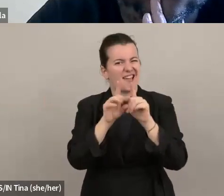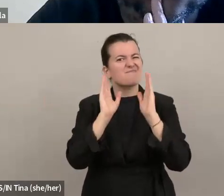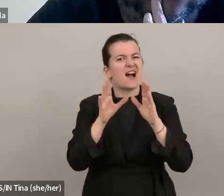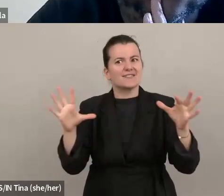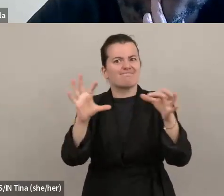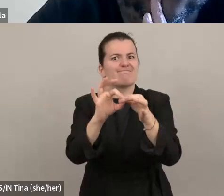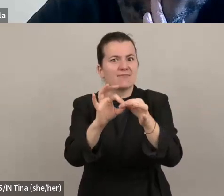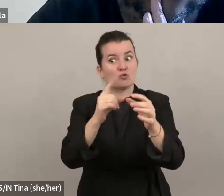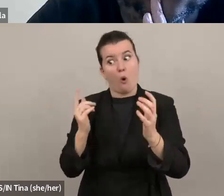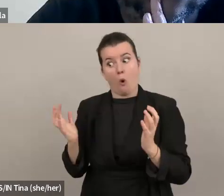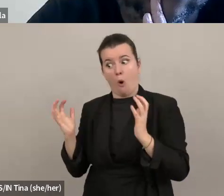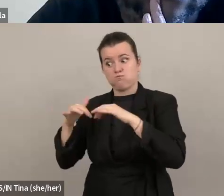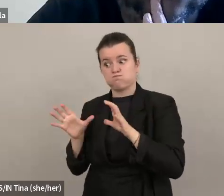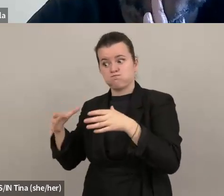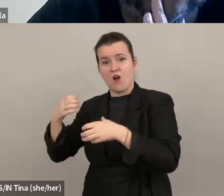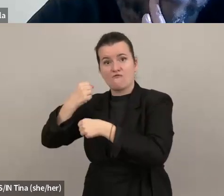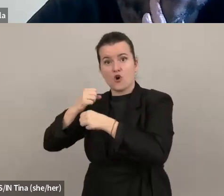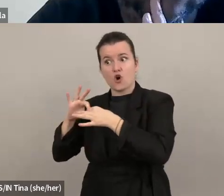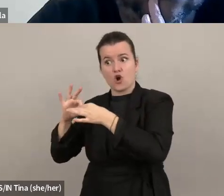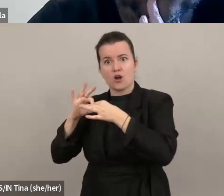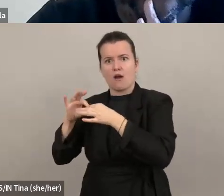solution pebble